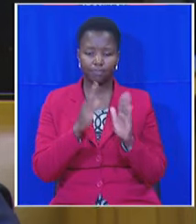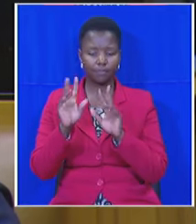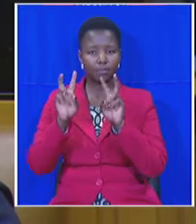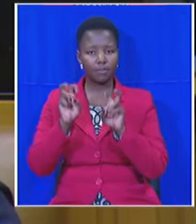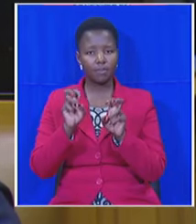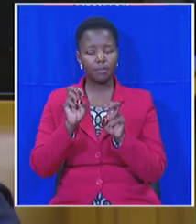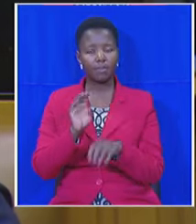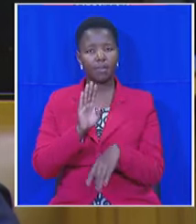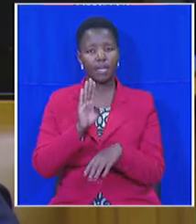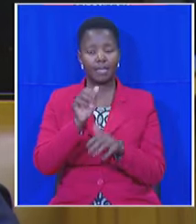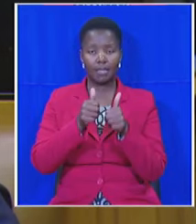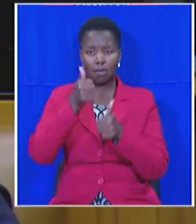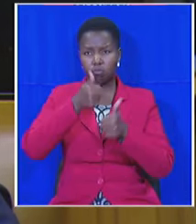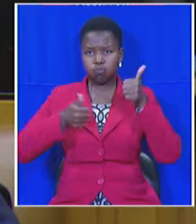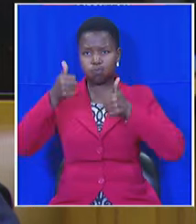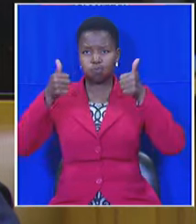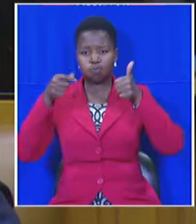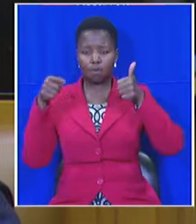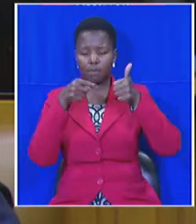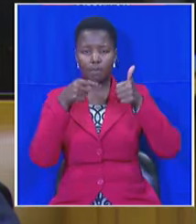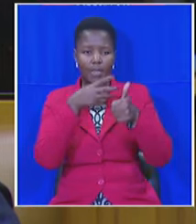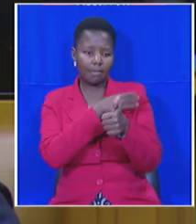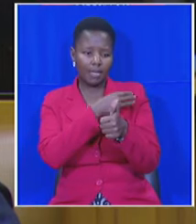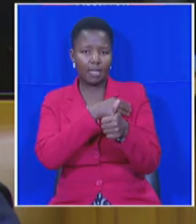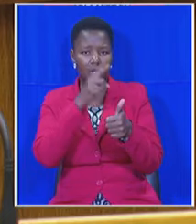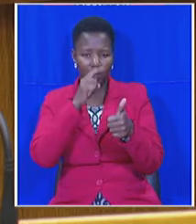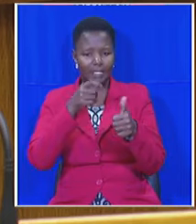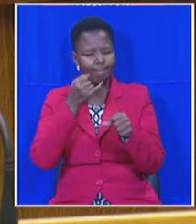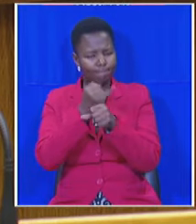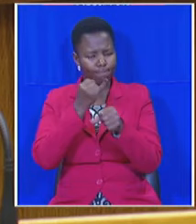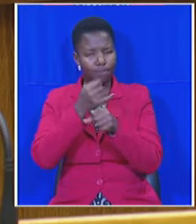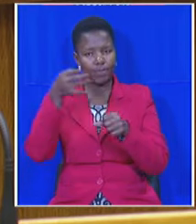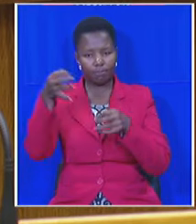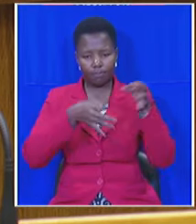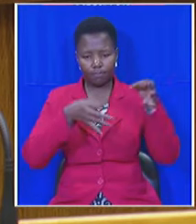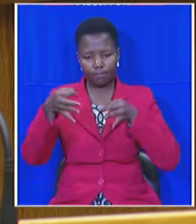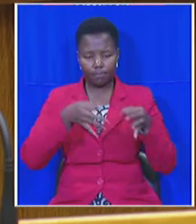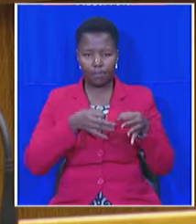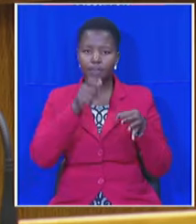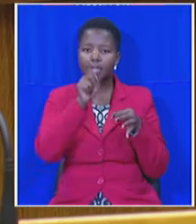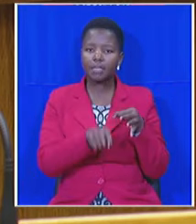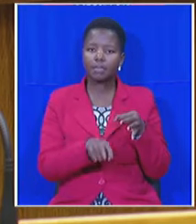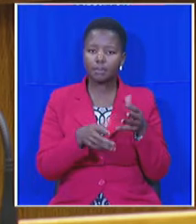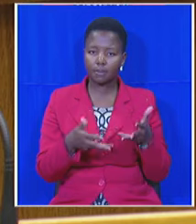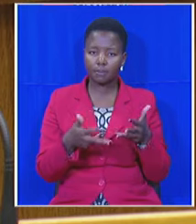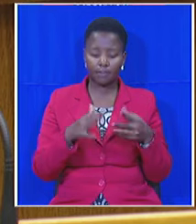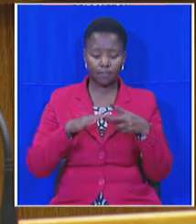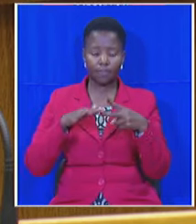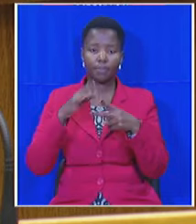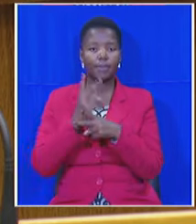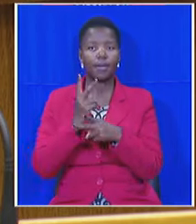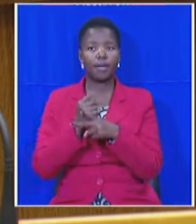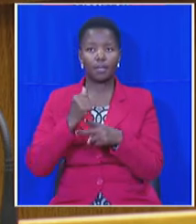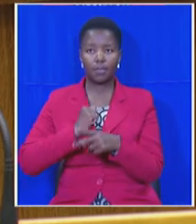the senior managers, we urge you to try and fill these positions as soon as possible. We also want to caution